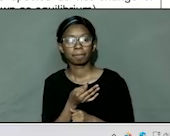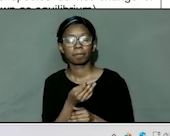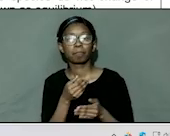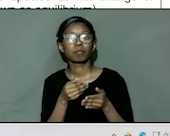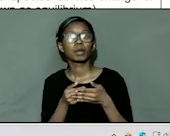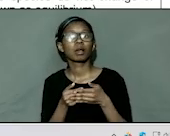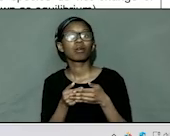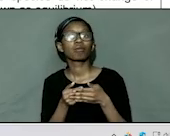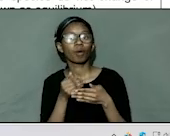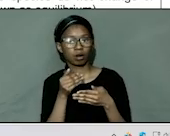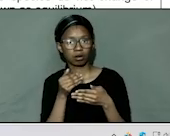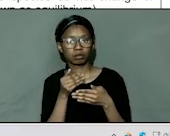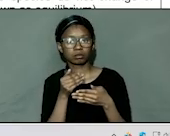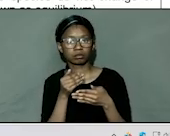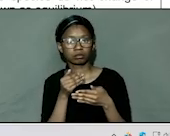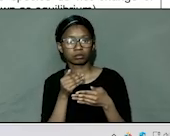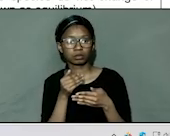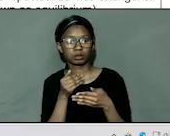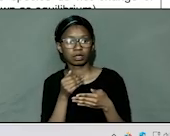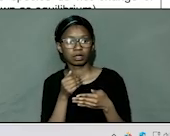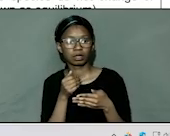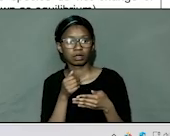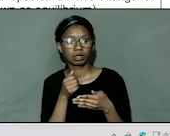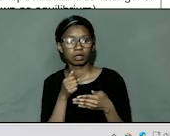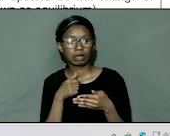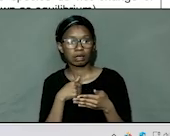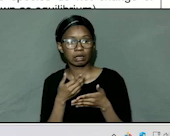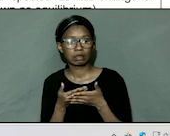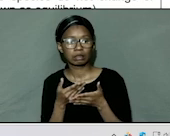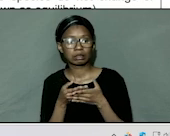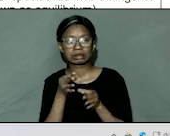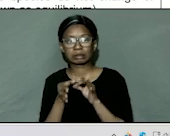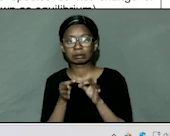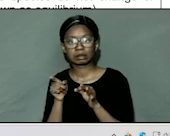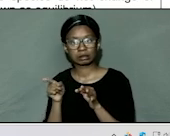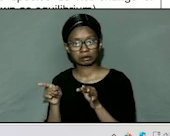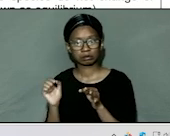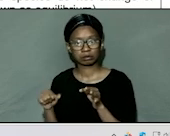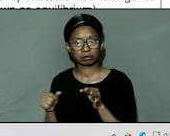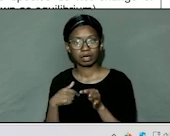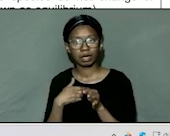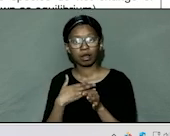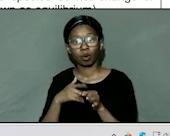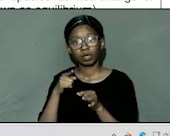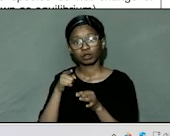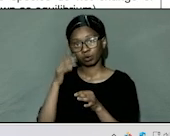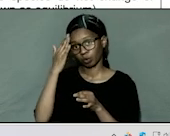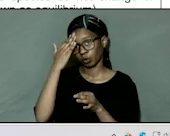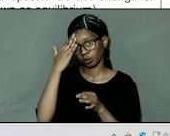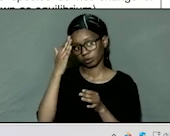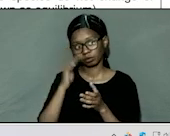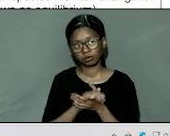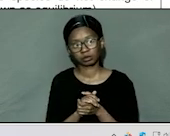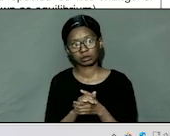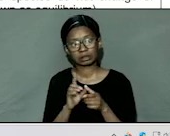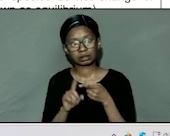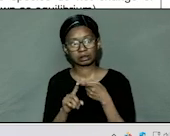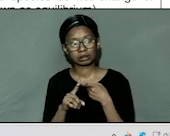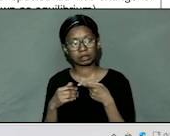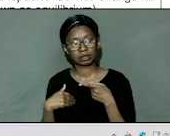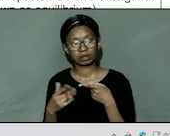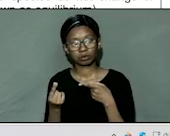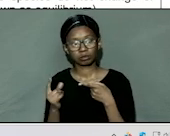before I actually go through this, I want you to know that you must first start by